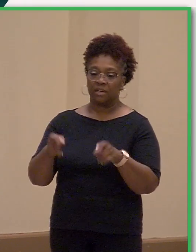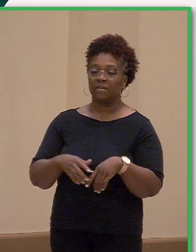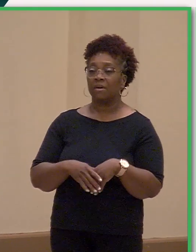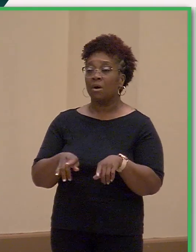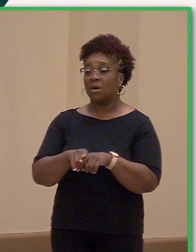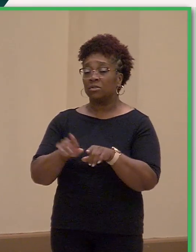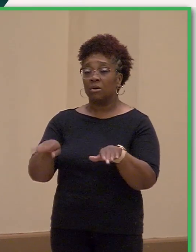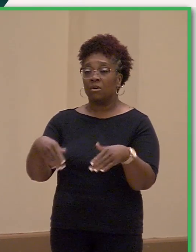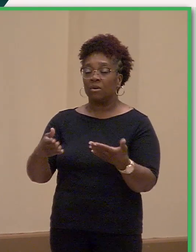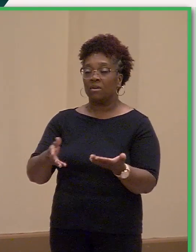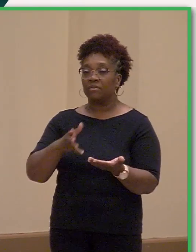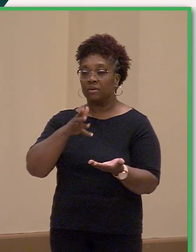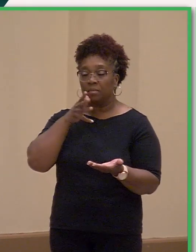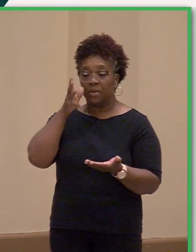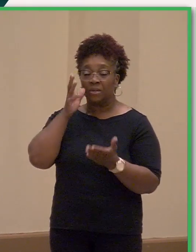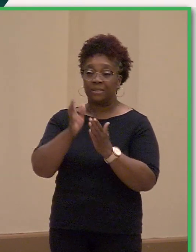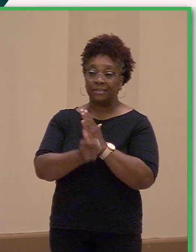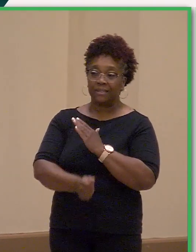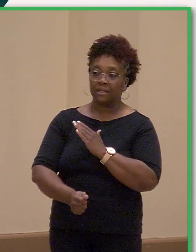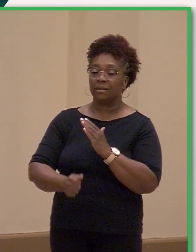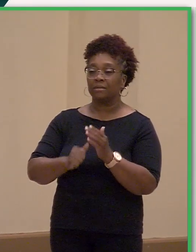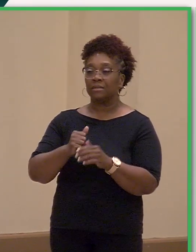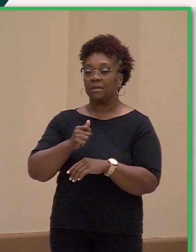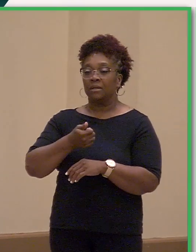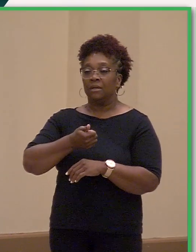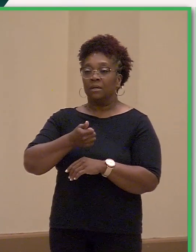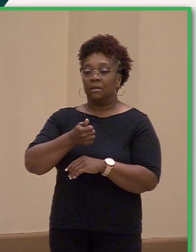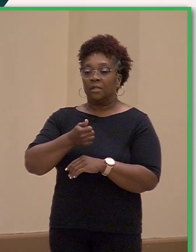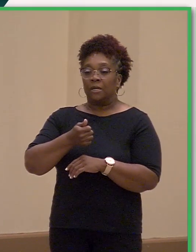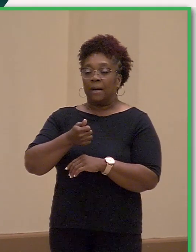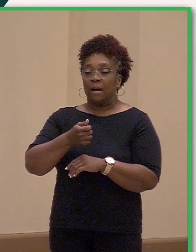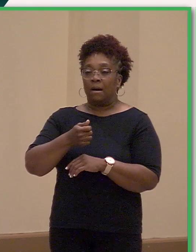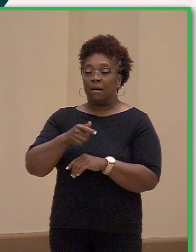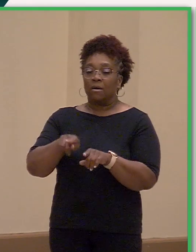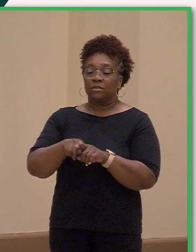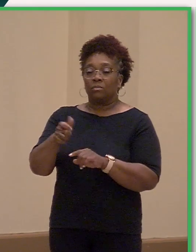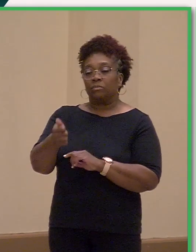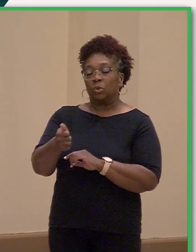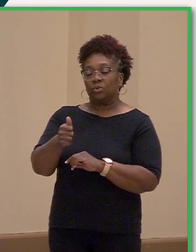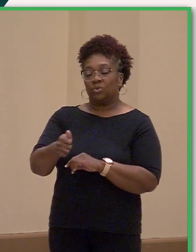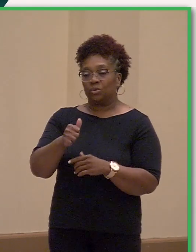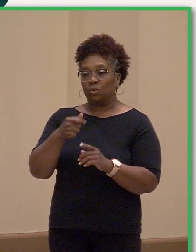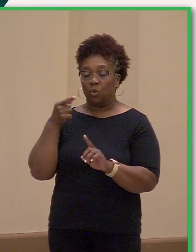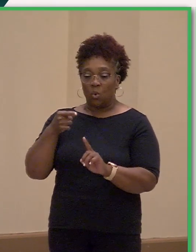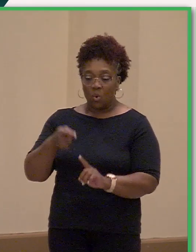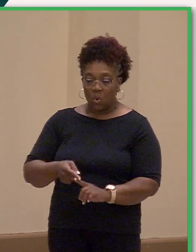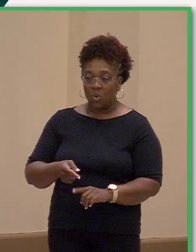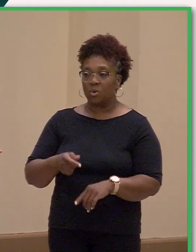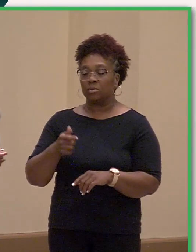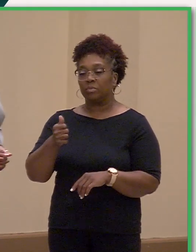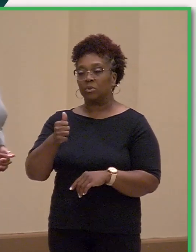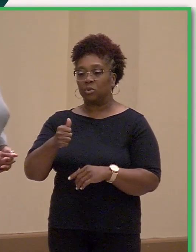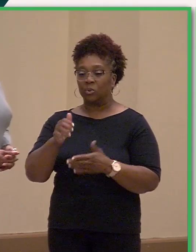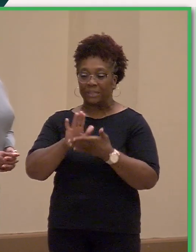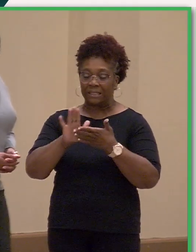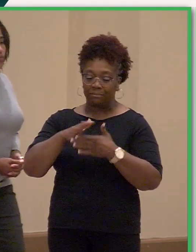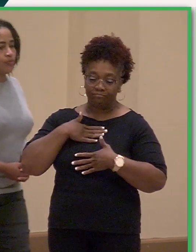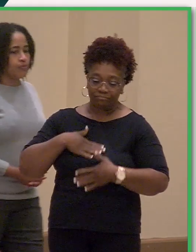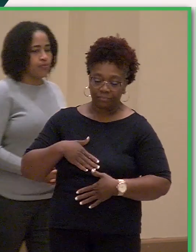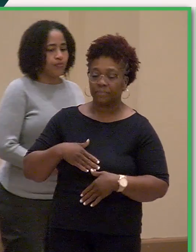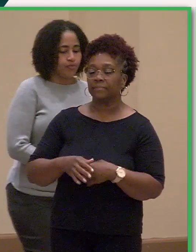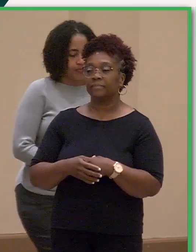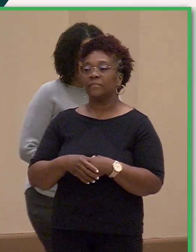personal development and goal setting, along with providing personal hygiene. I mean, she does it all. Journal writing, you name it, she does it and does it on behalf